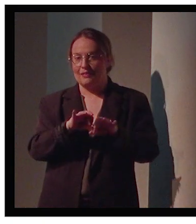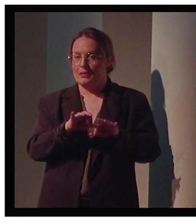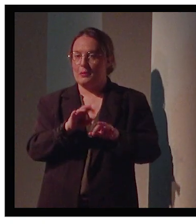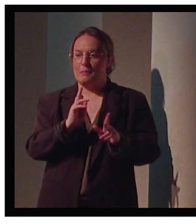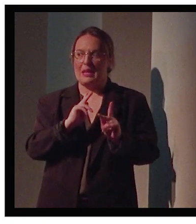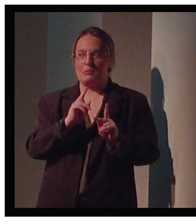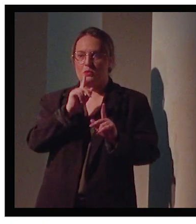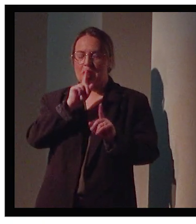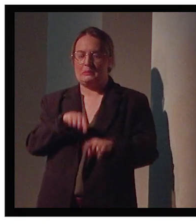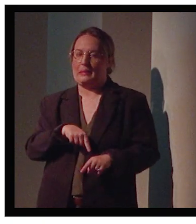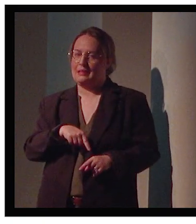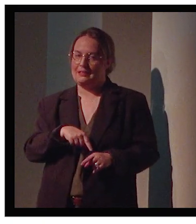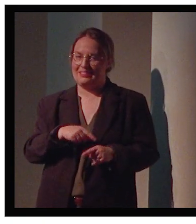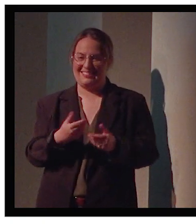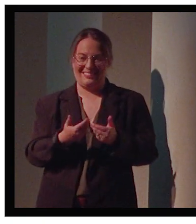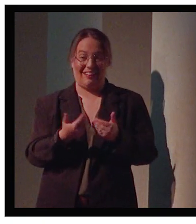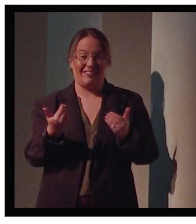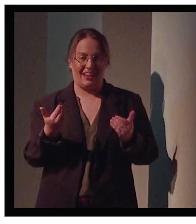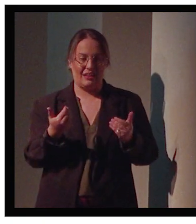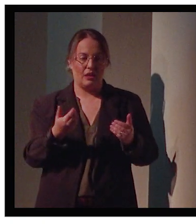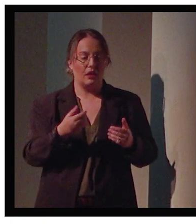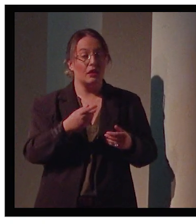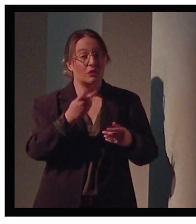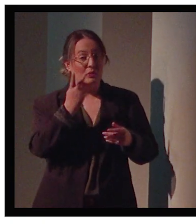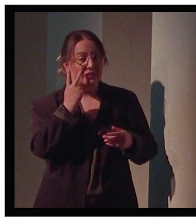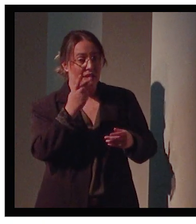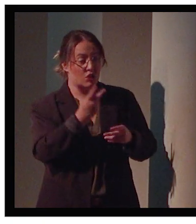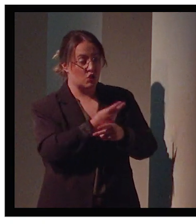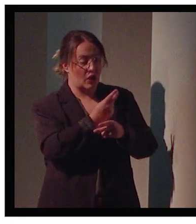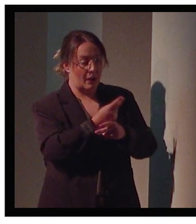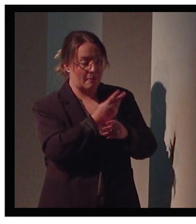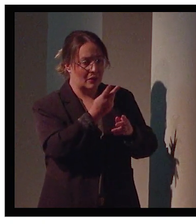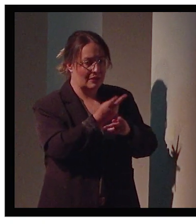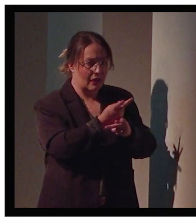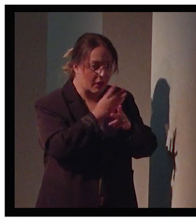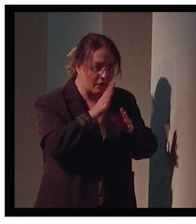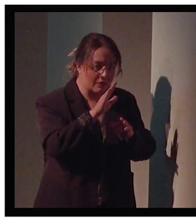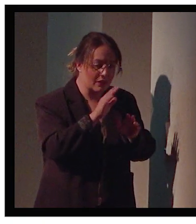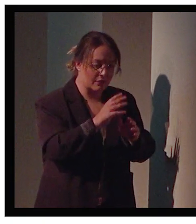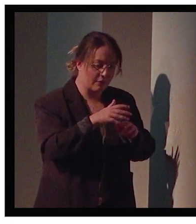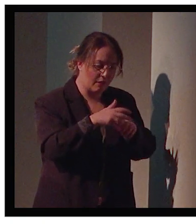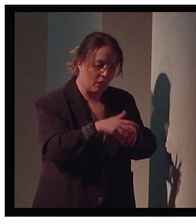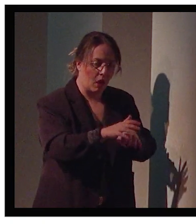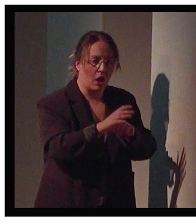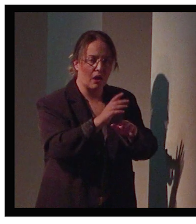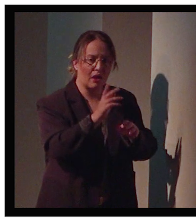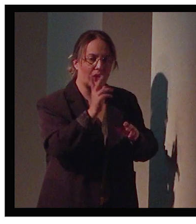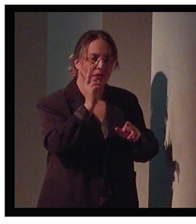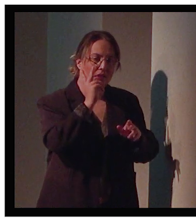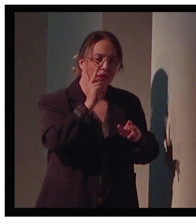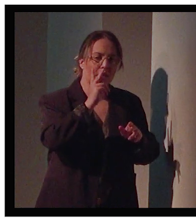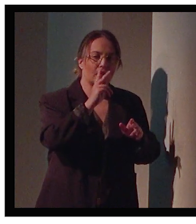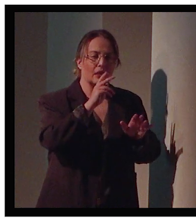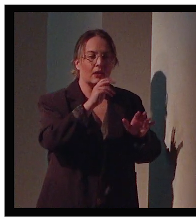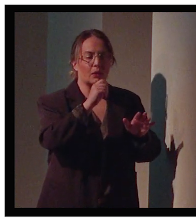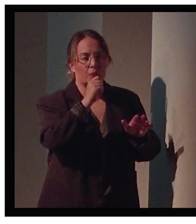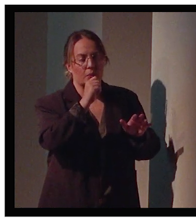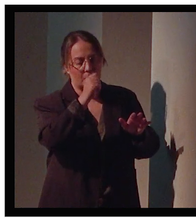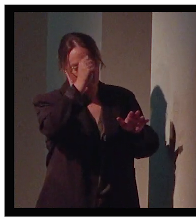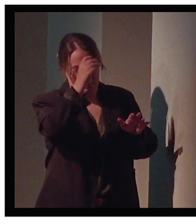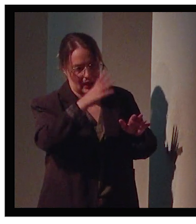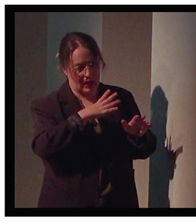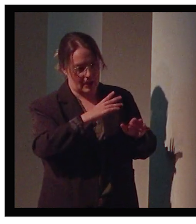In Shepherd Tending His Flock, the figure looms above the horizon. Millet endows the shepherd with an